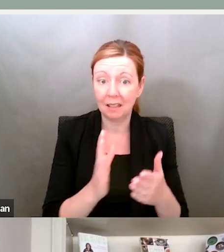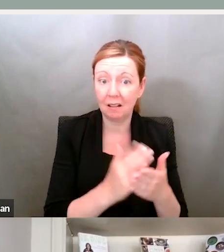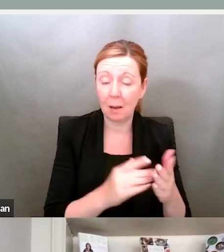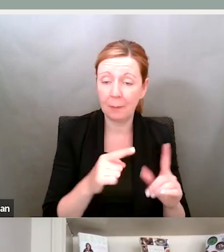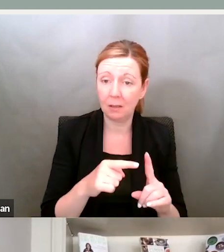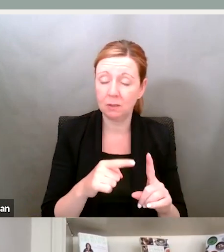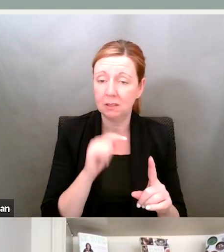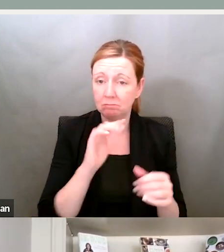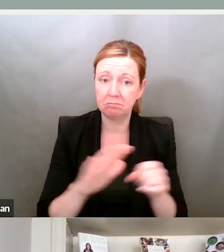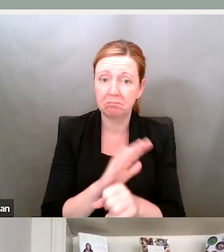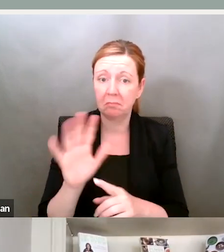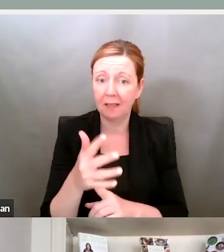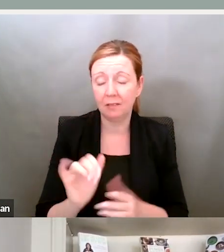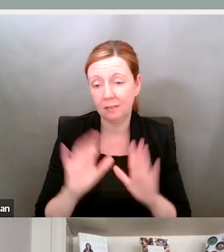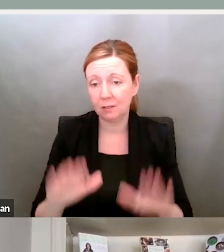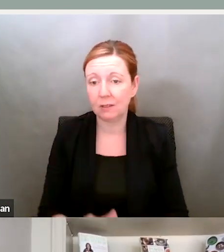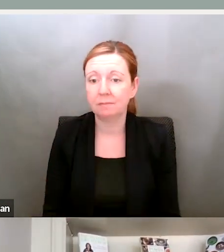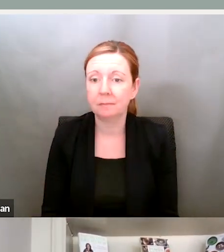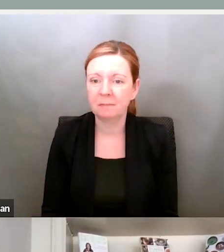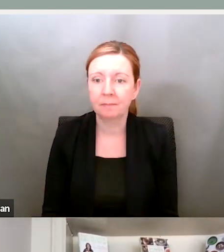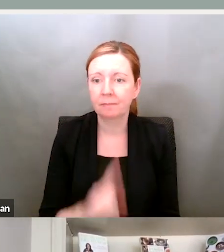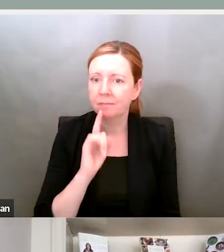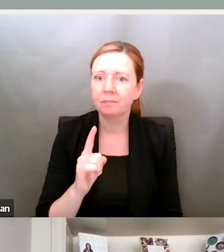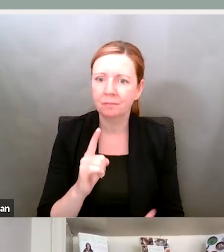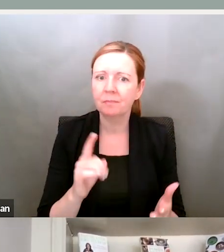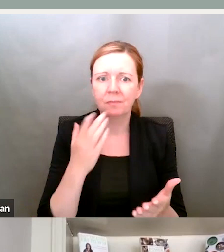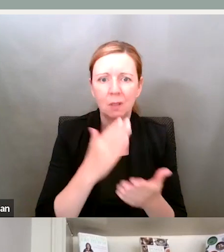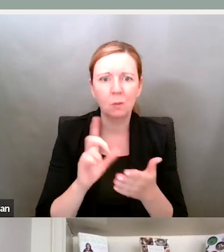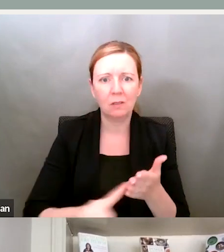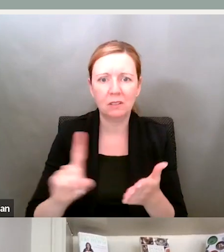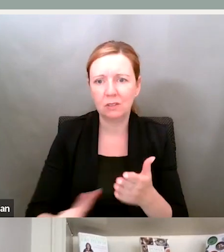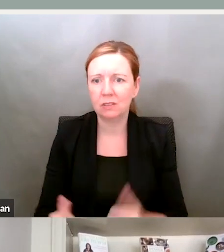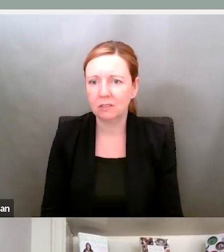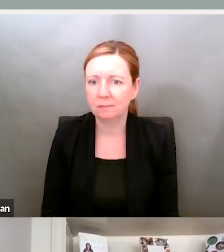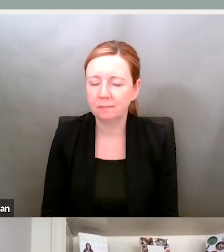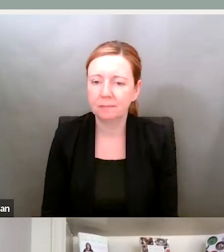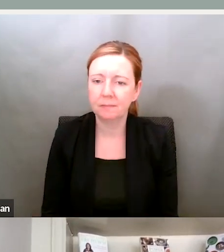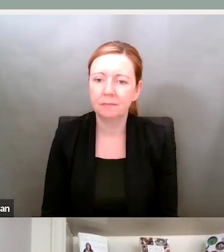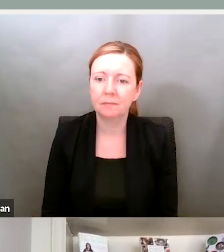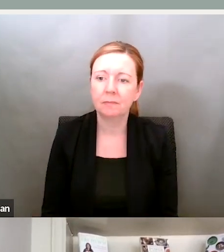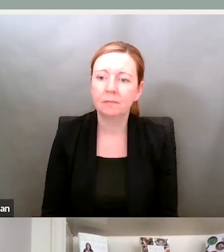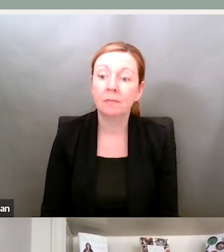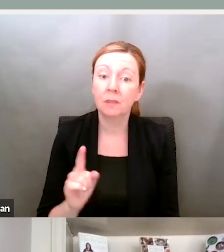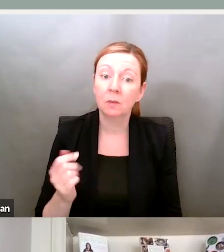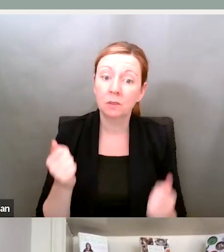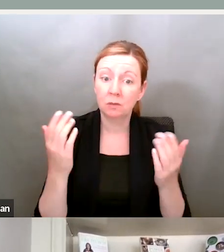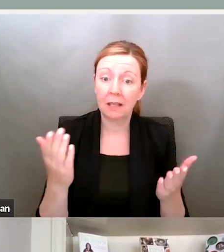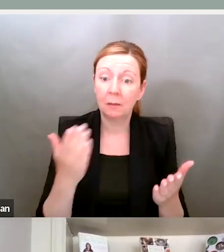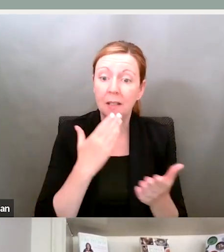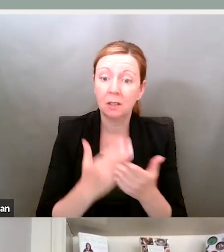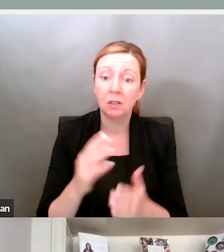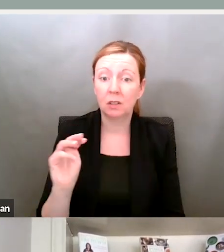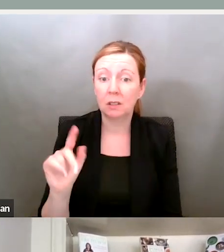the whole leaf, which is great and very well researched. I love matcha. Would you recommend a good matcha